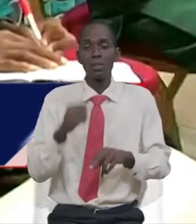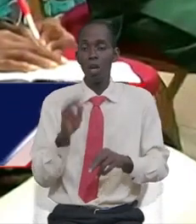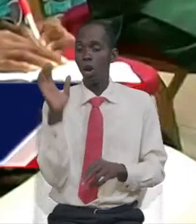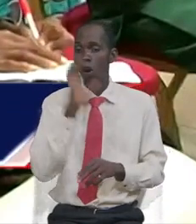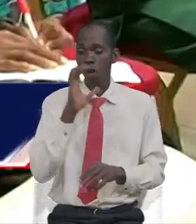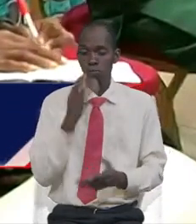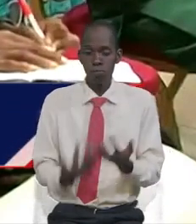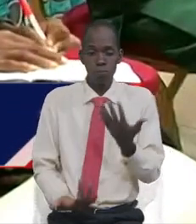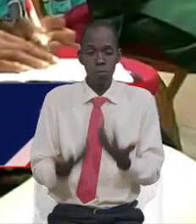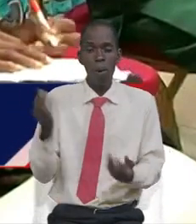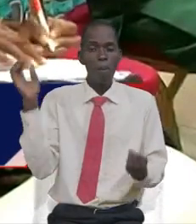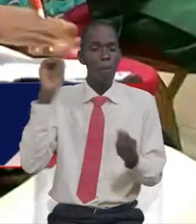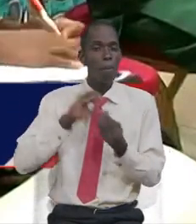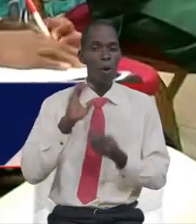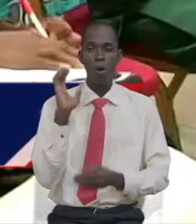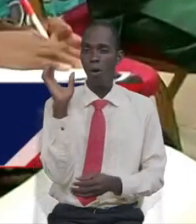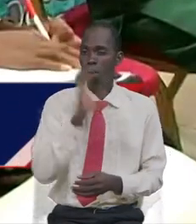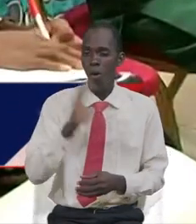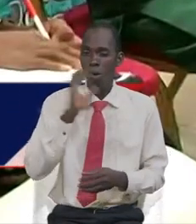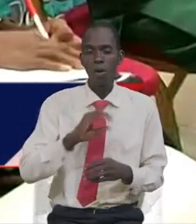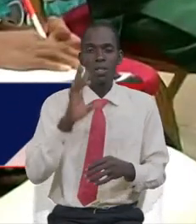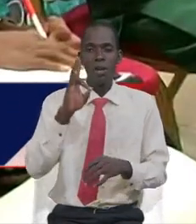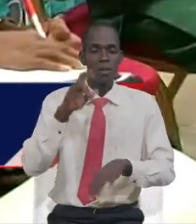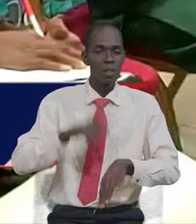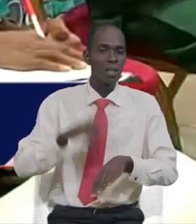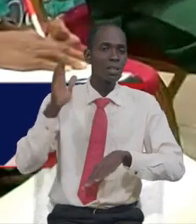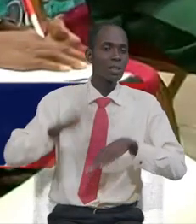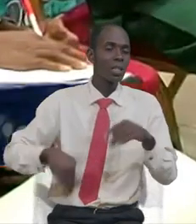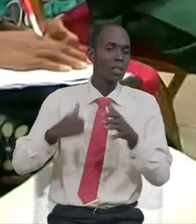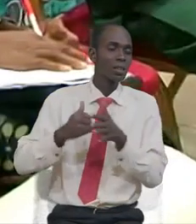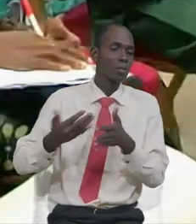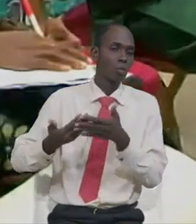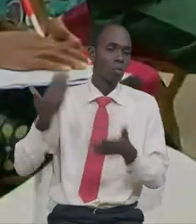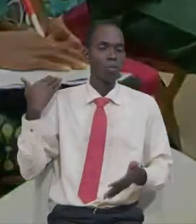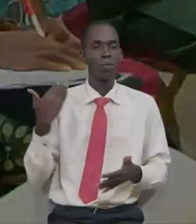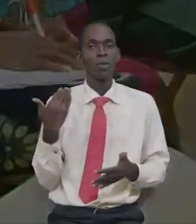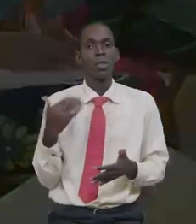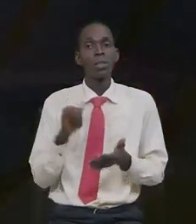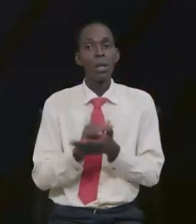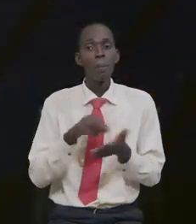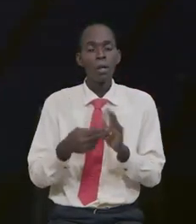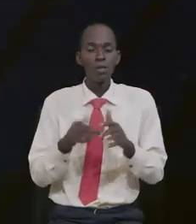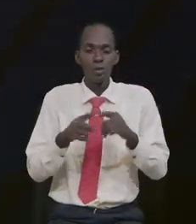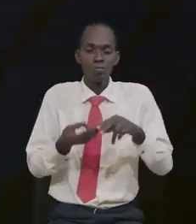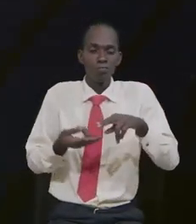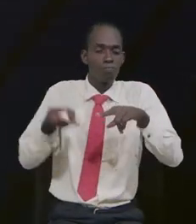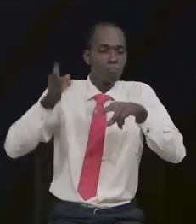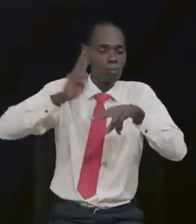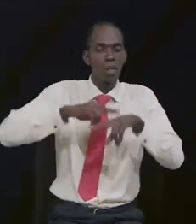7 times more than it was wont to be heated. That is, they should increase the